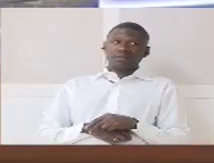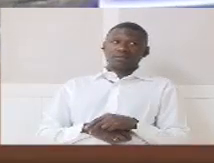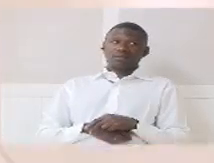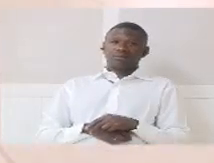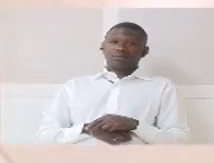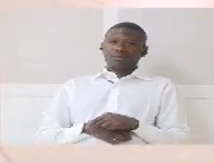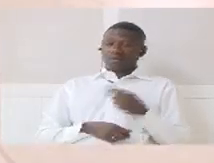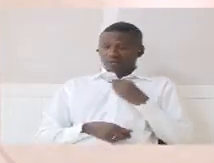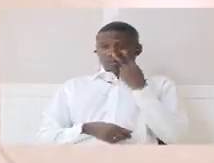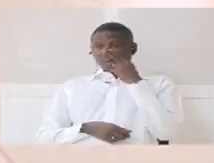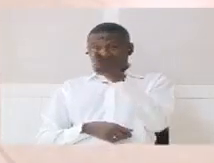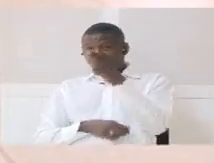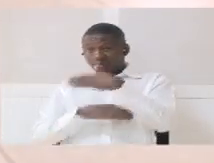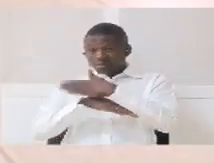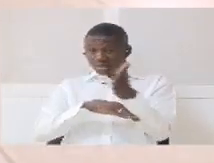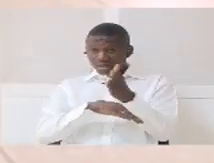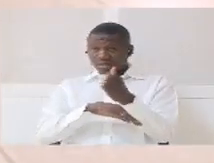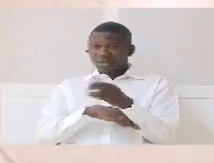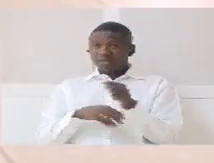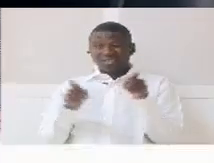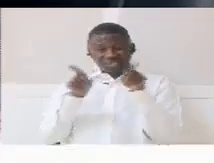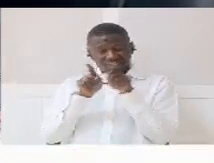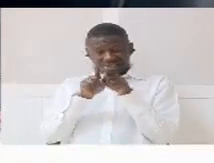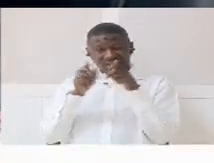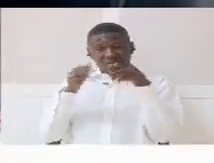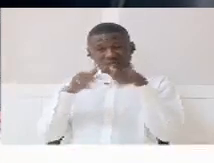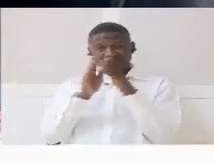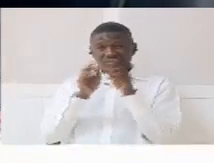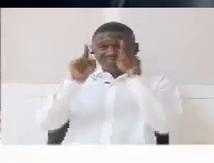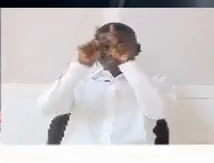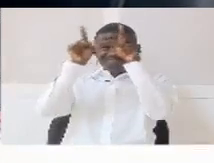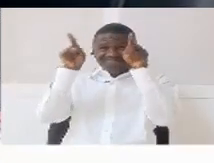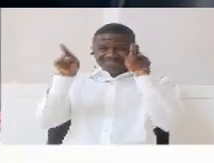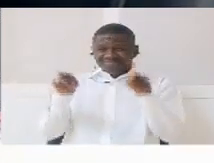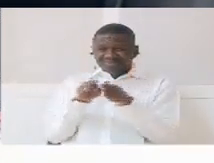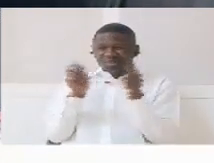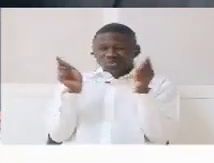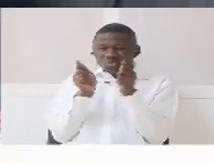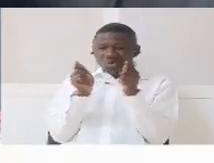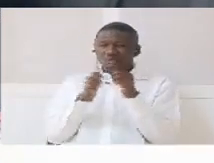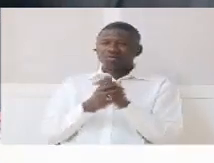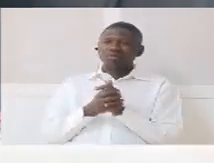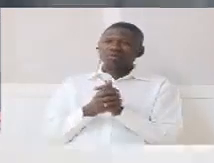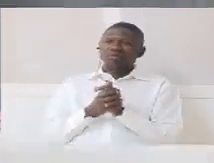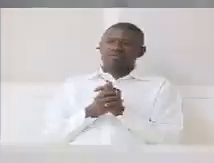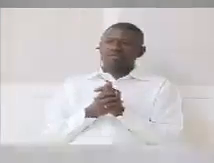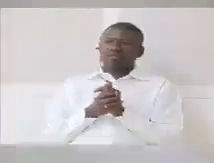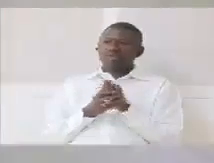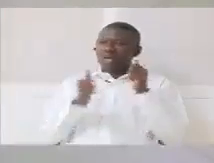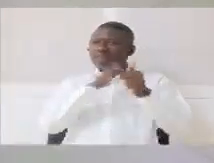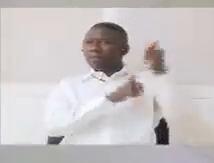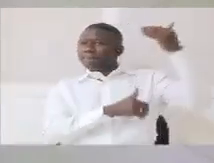Just exactly. It's just exactly bunda jele who went and been in. The space at the door is not bigger than this. Okay, comma.